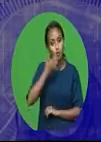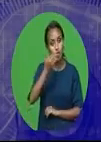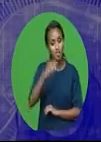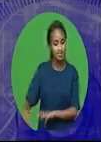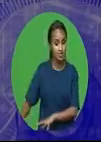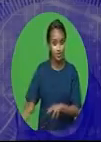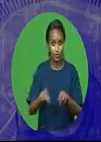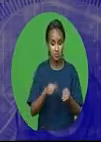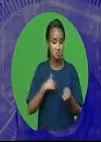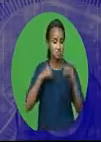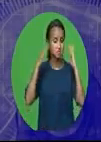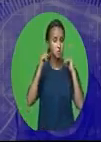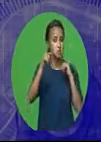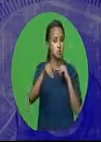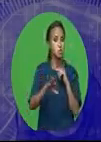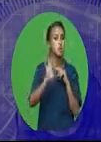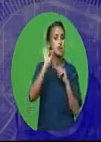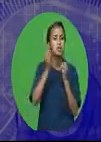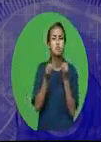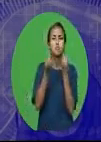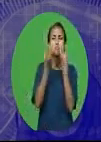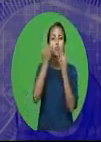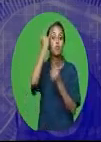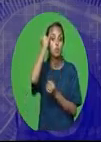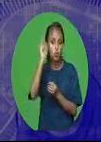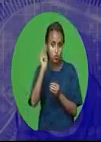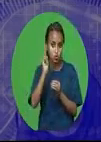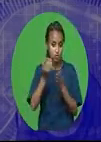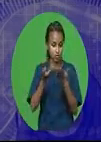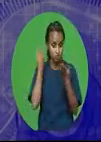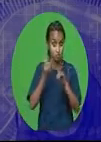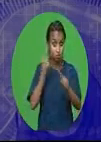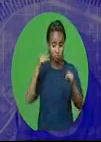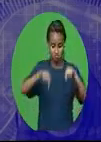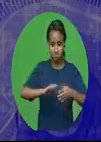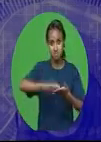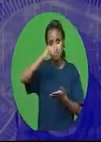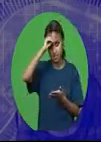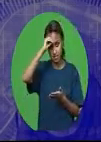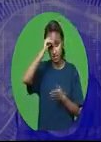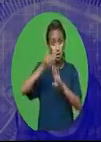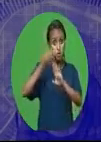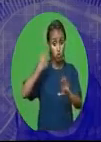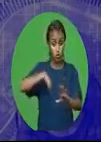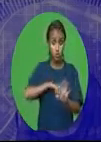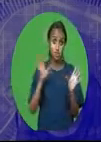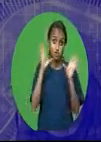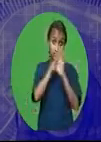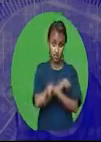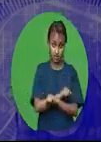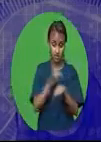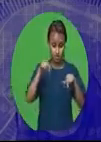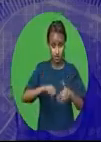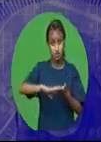Well, students, I hope you've gained a lot of concepts from today's lesson. Before we come to the